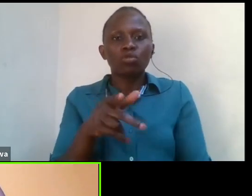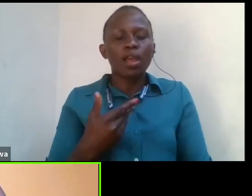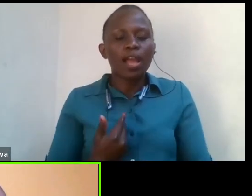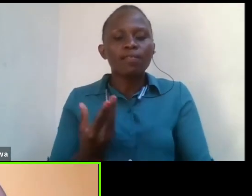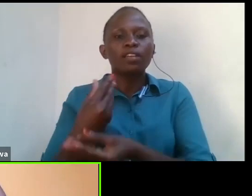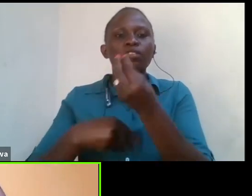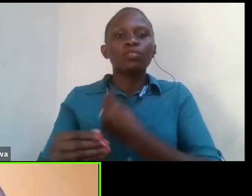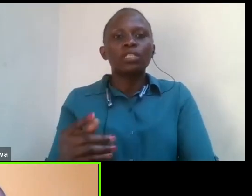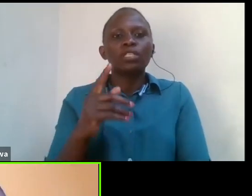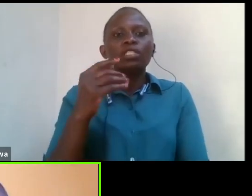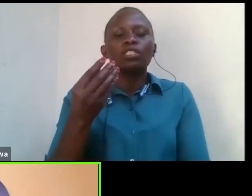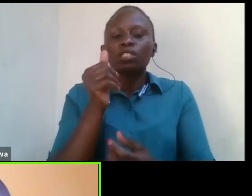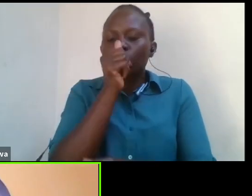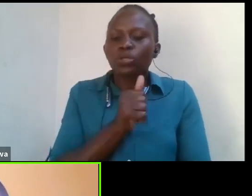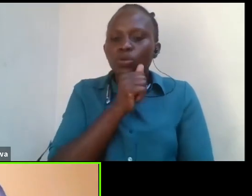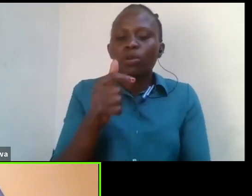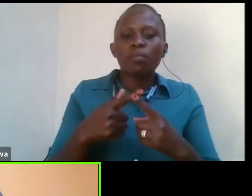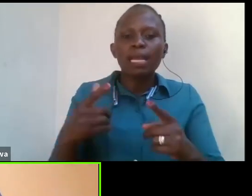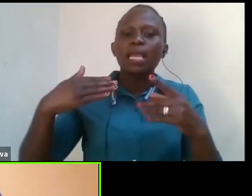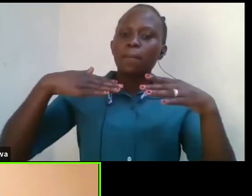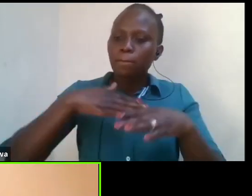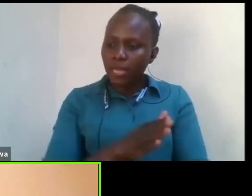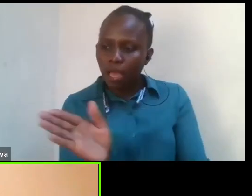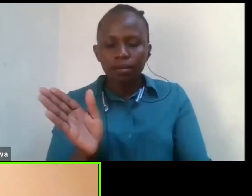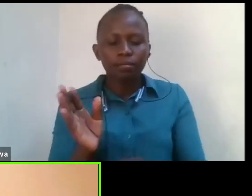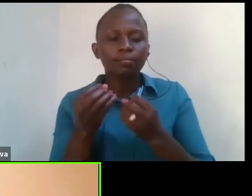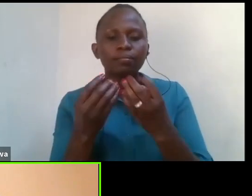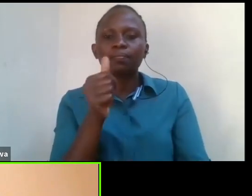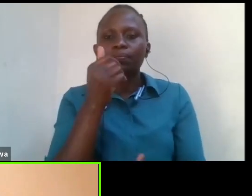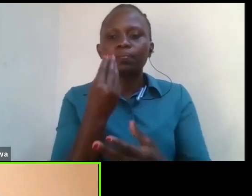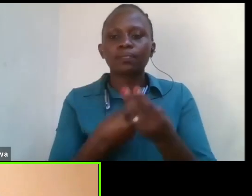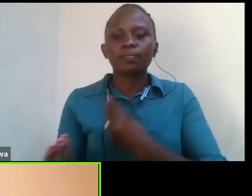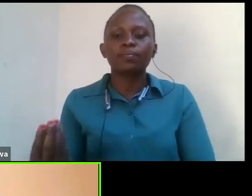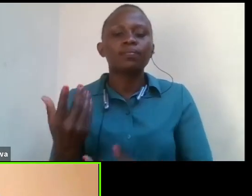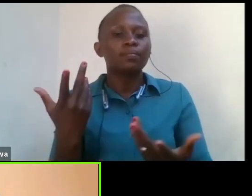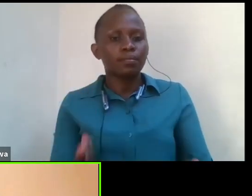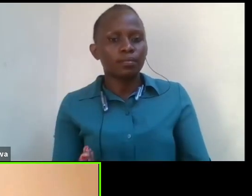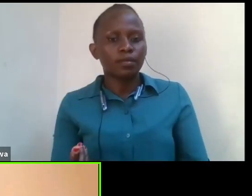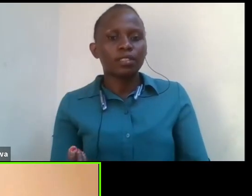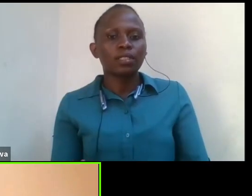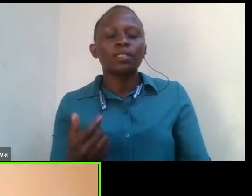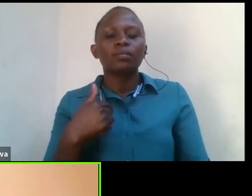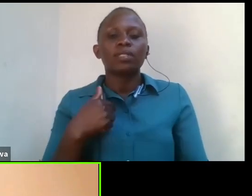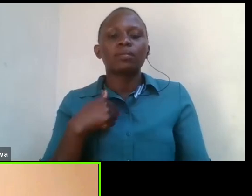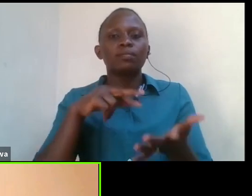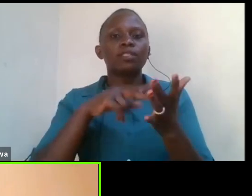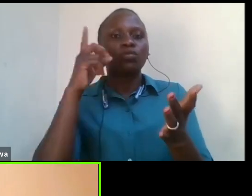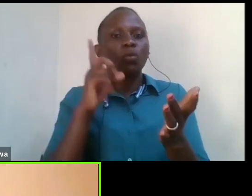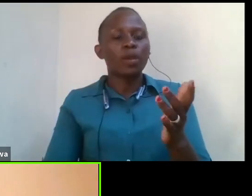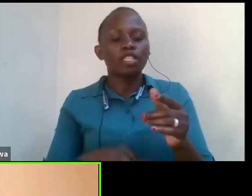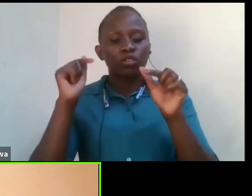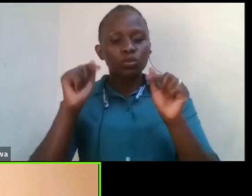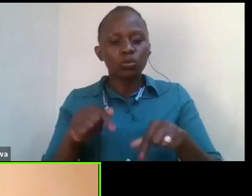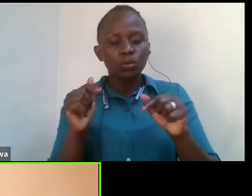but misappropriation of trade secrets. When I talk of misappropriation, I mean, today I